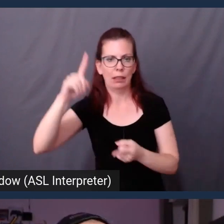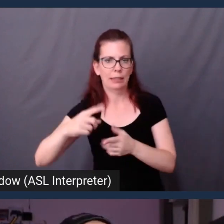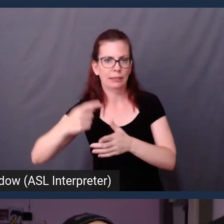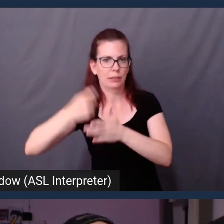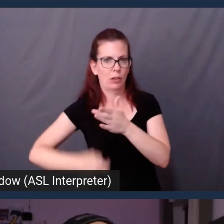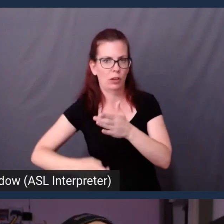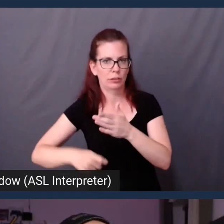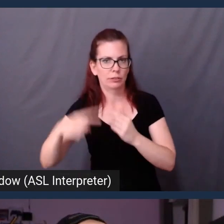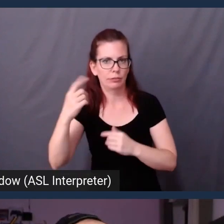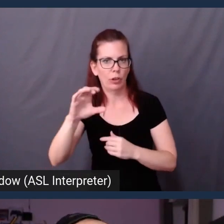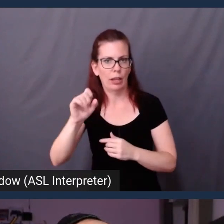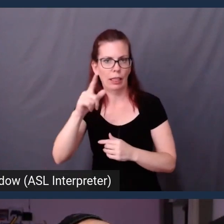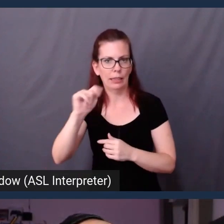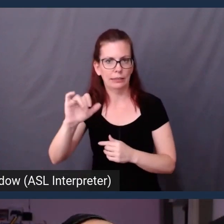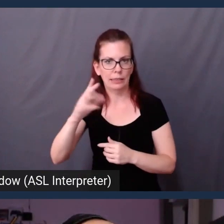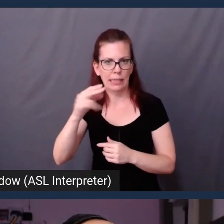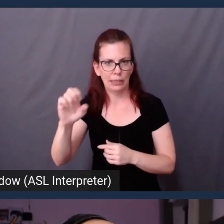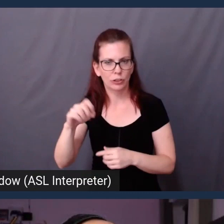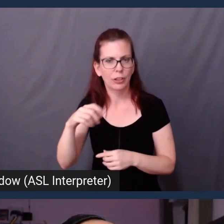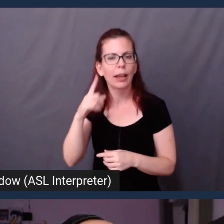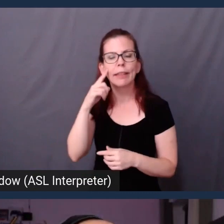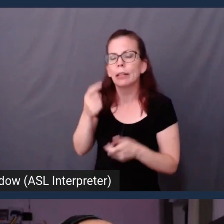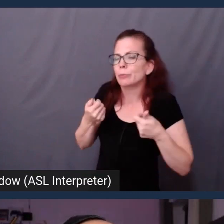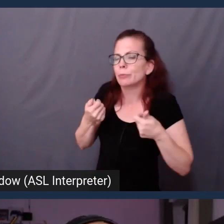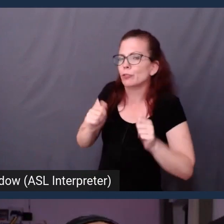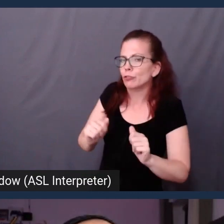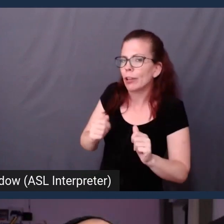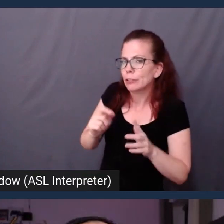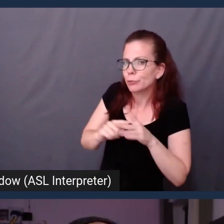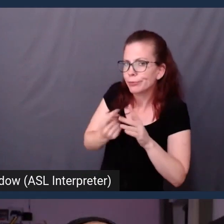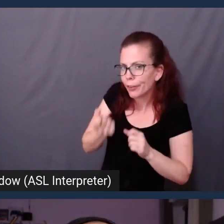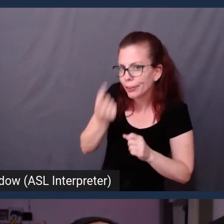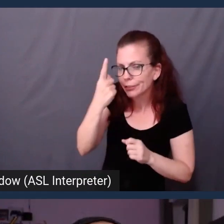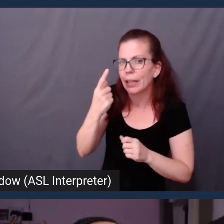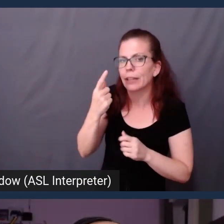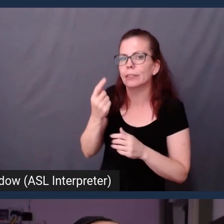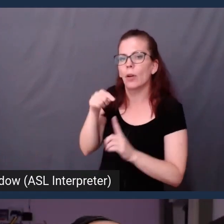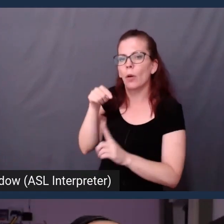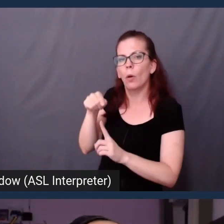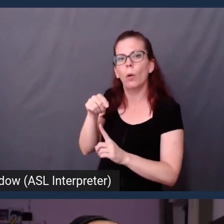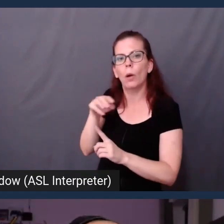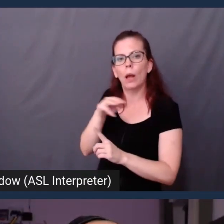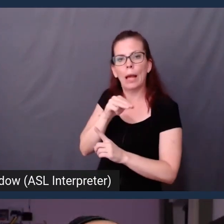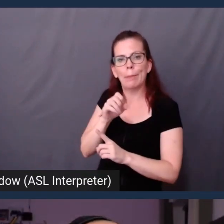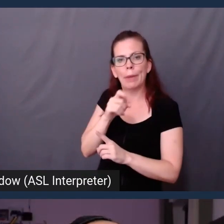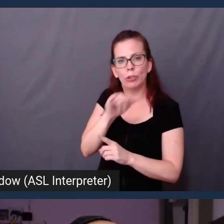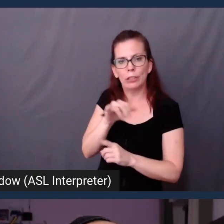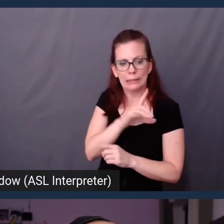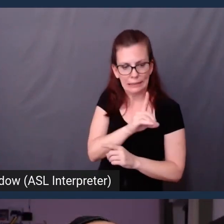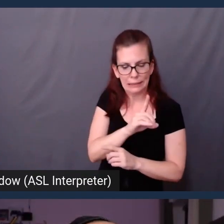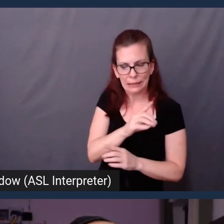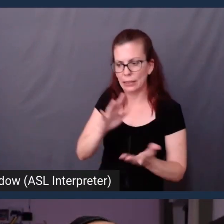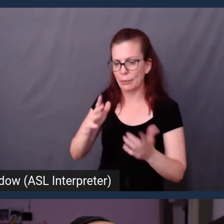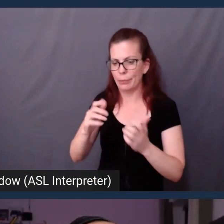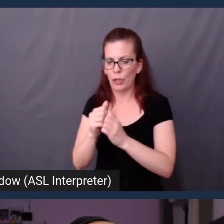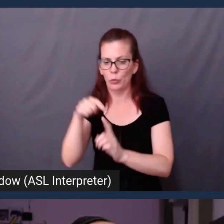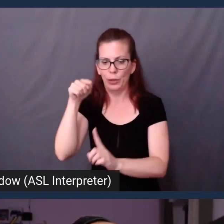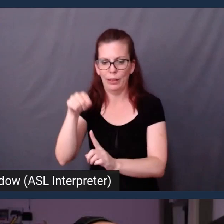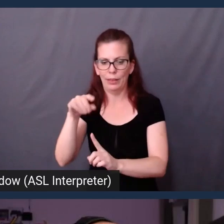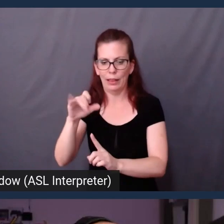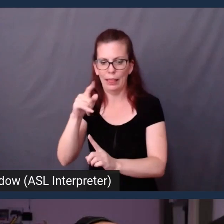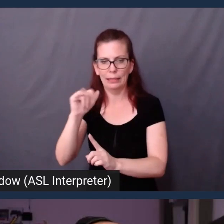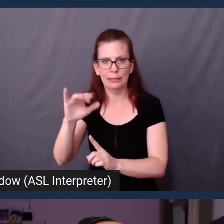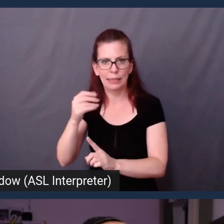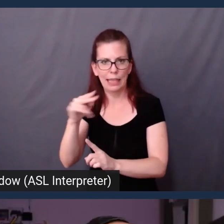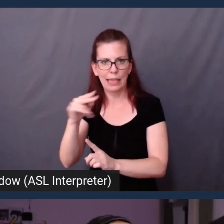that kind of, I think I'm starting to get an understanding of ElastiCache and MemoryD compared. When I consider the